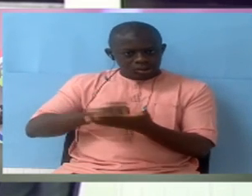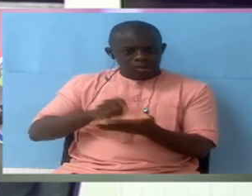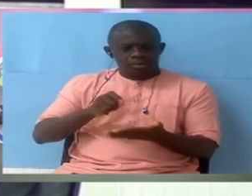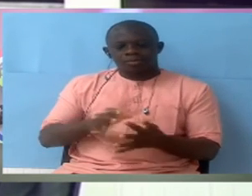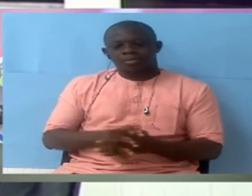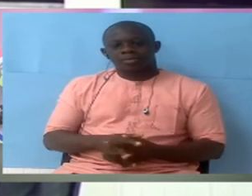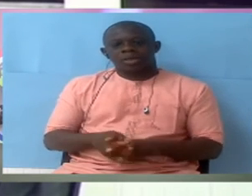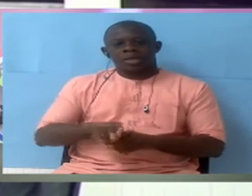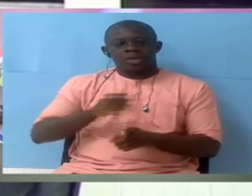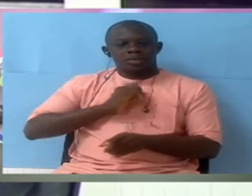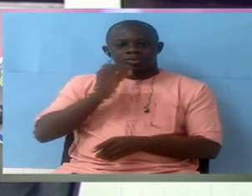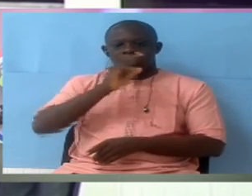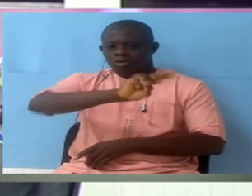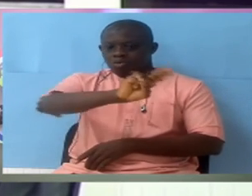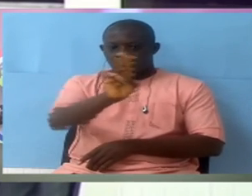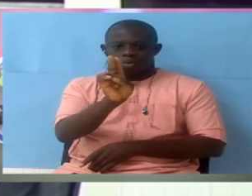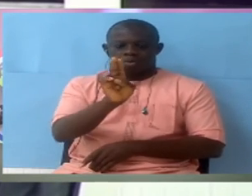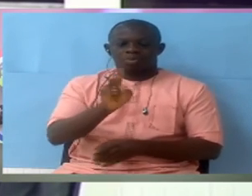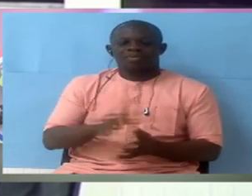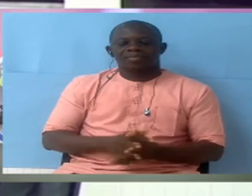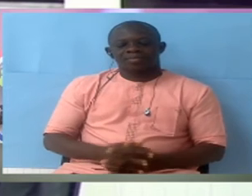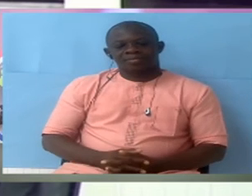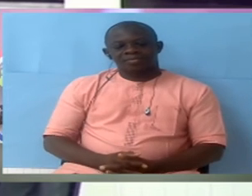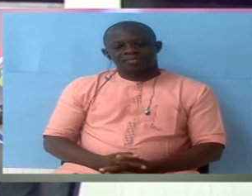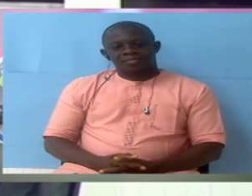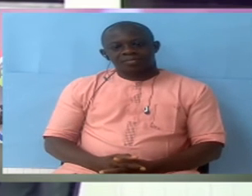sign. He said no. Ñene did it.